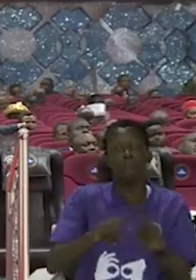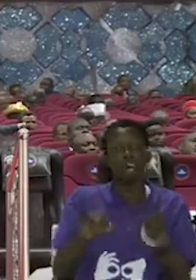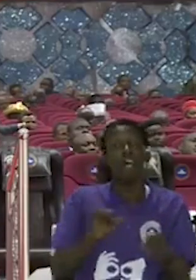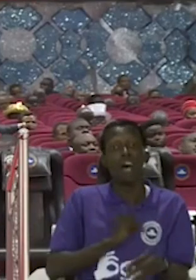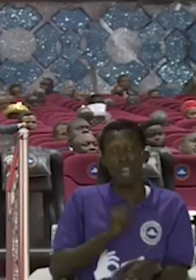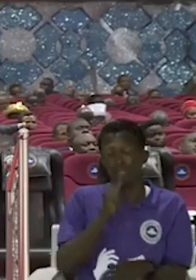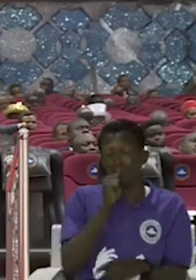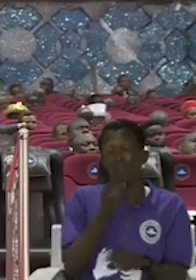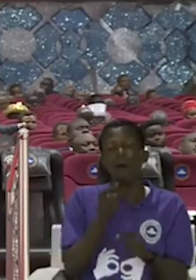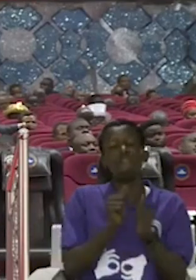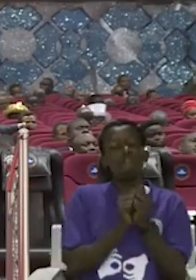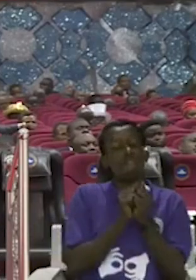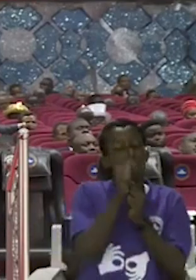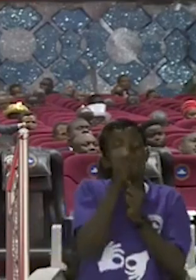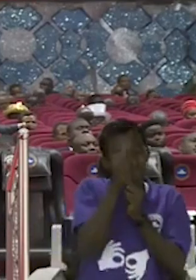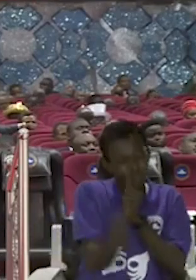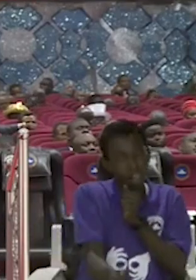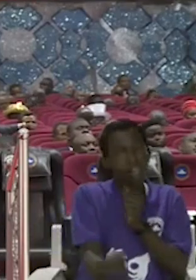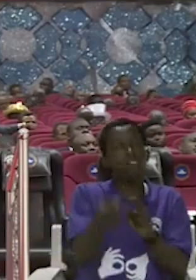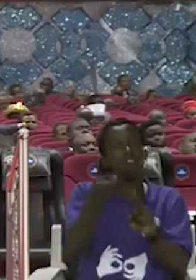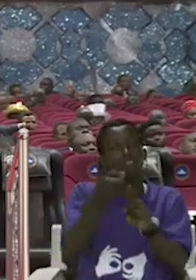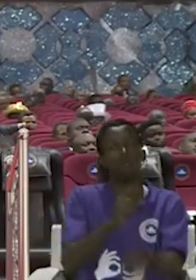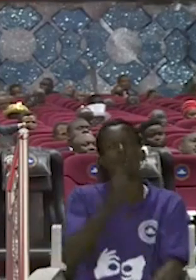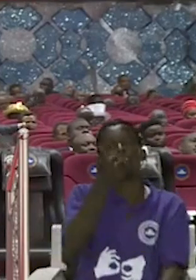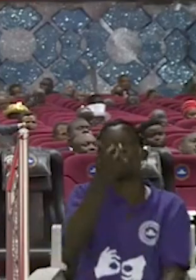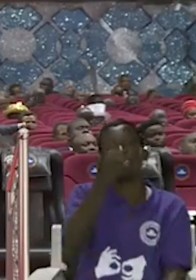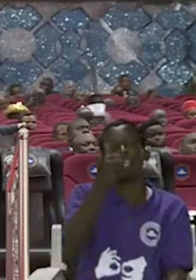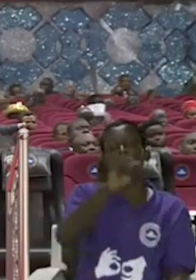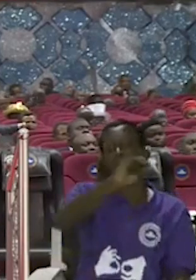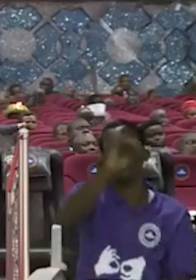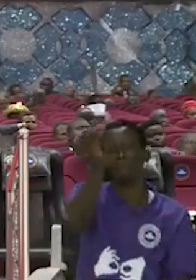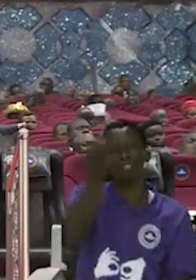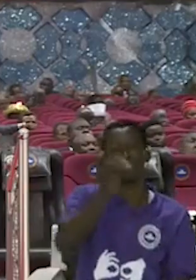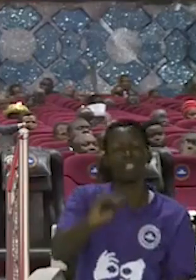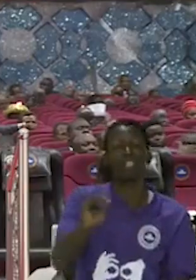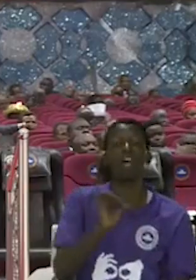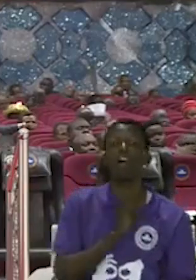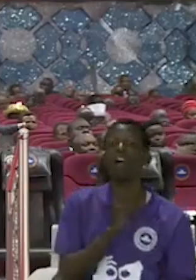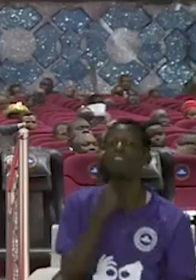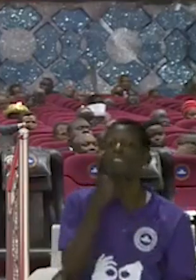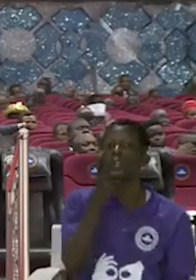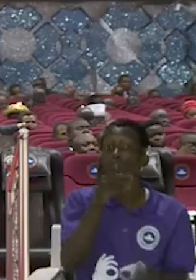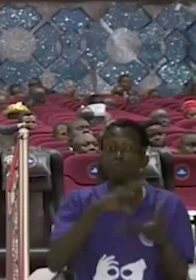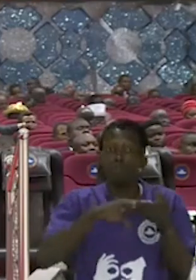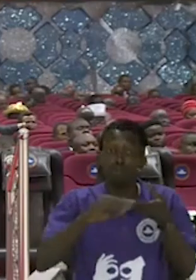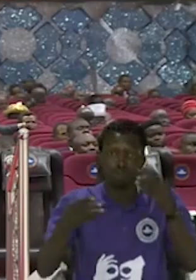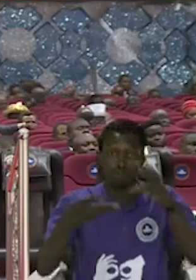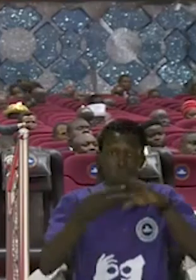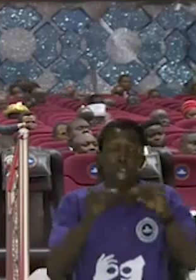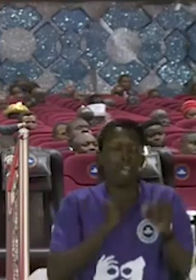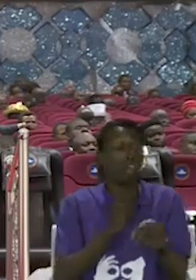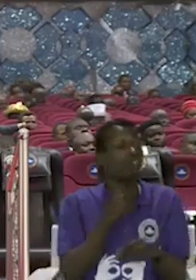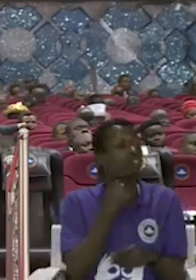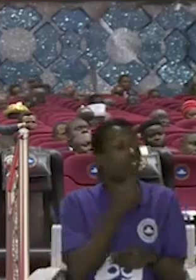from 10%. I'm telling you the story I told my children on Thursday.